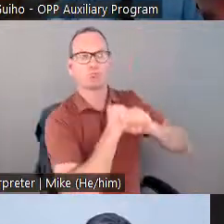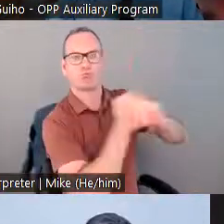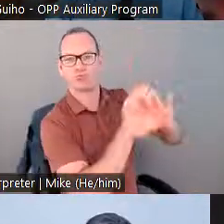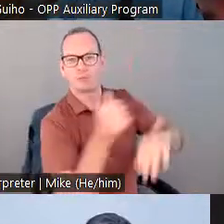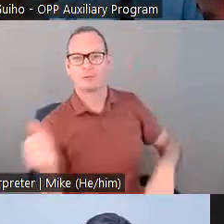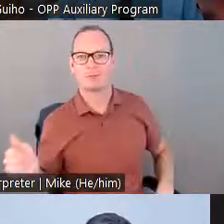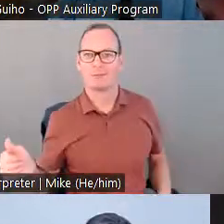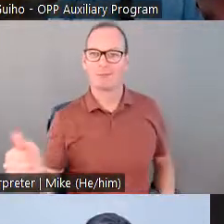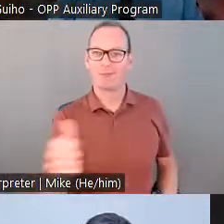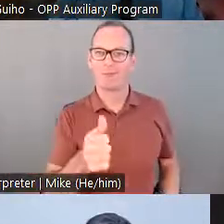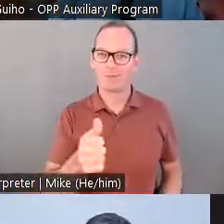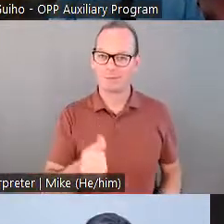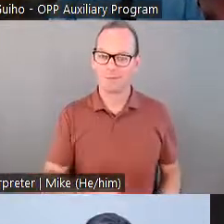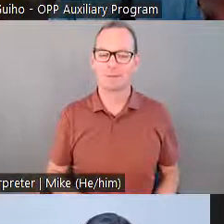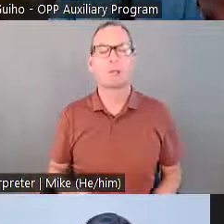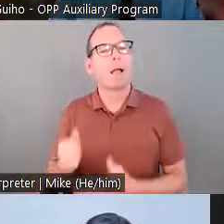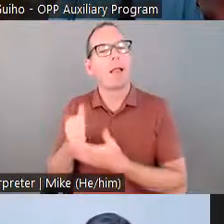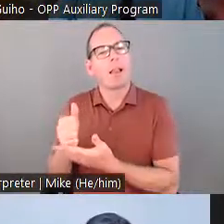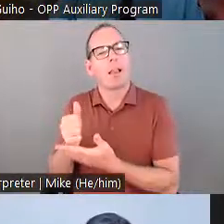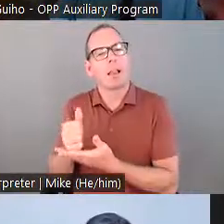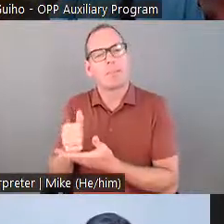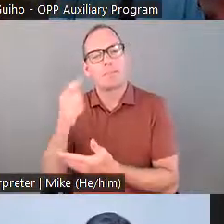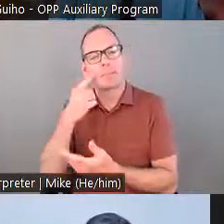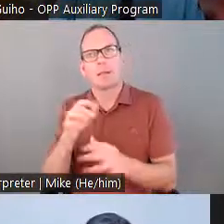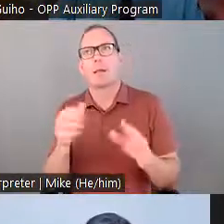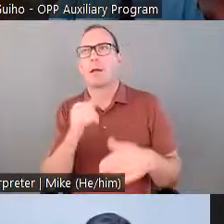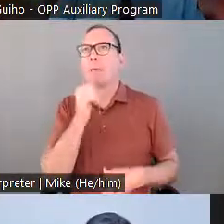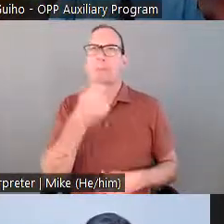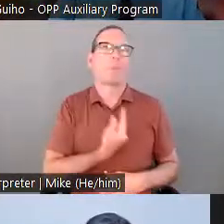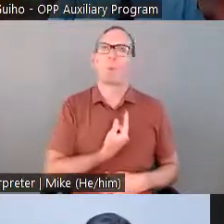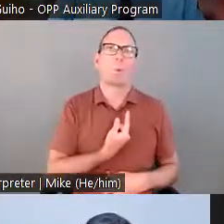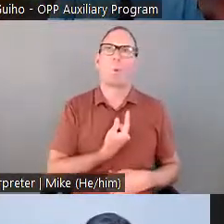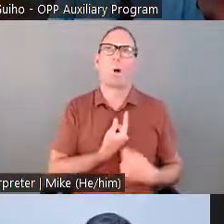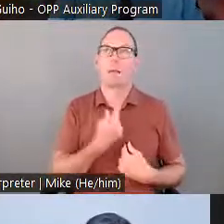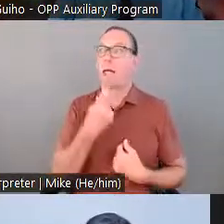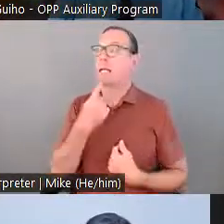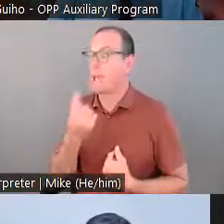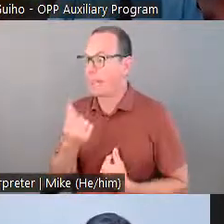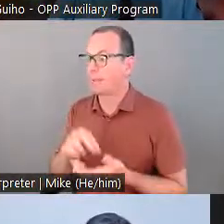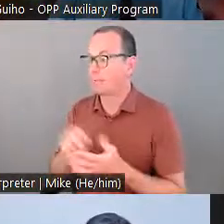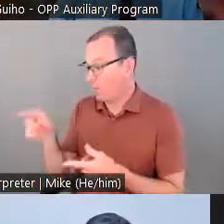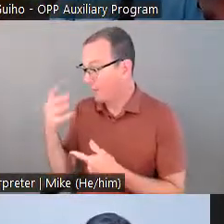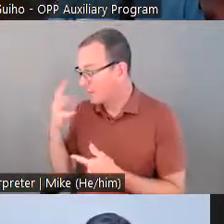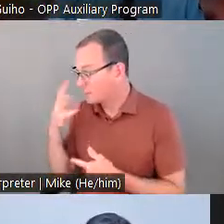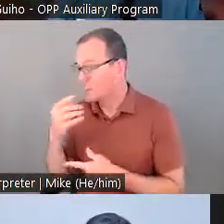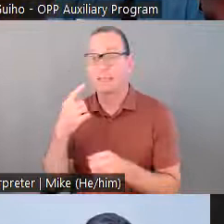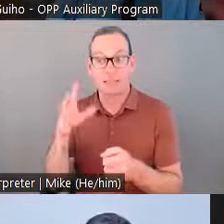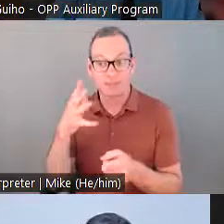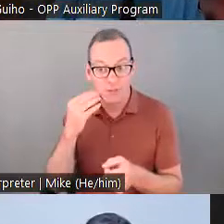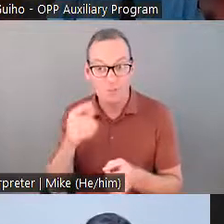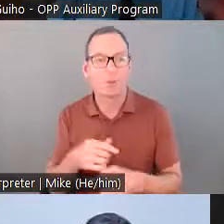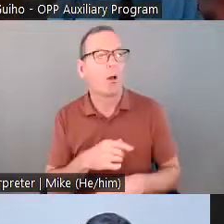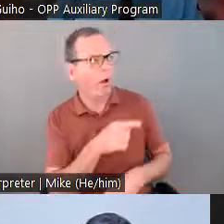gives them those red flags, those tips, so that they know they're not the only ones. It's happening to everyone. and there's ways of combating it.